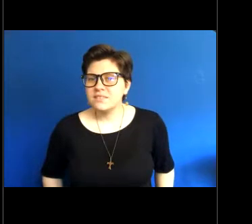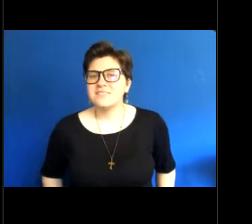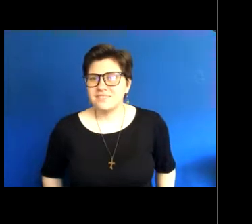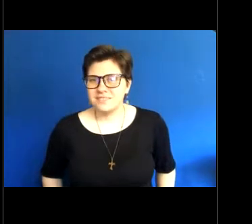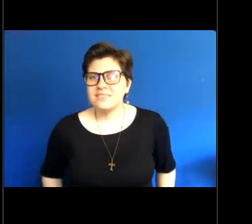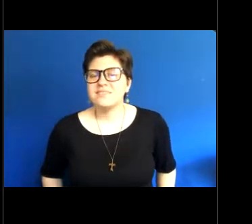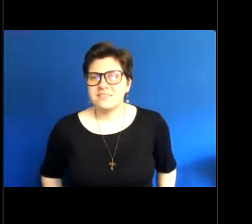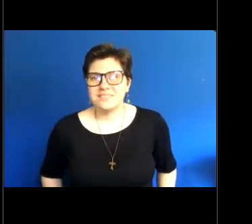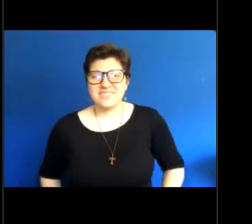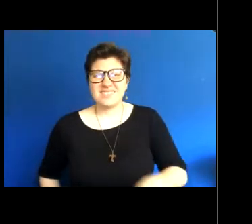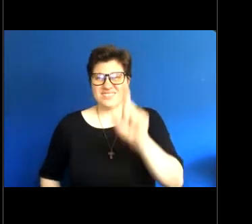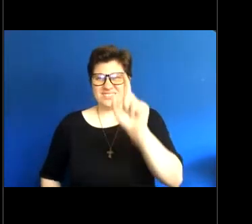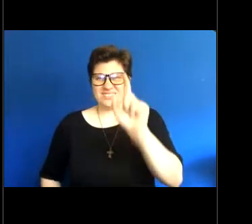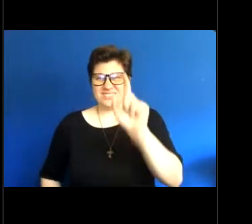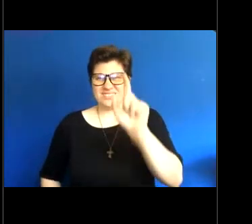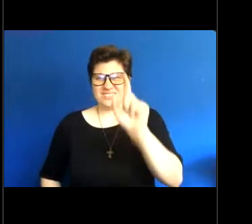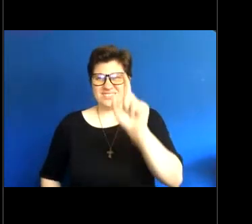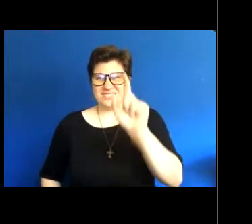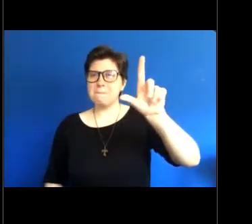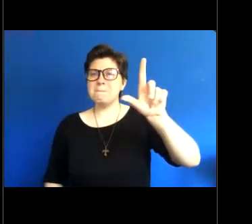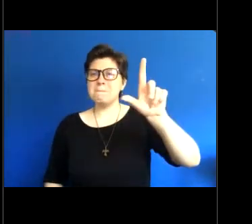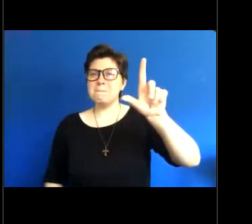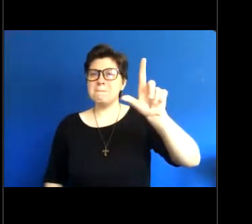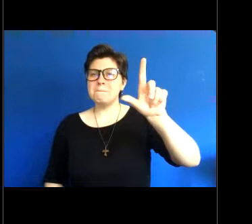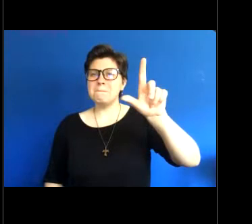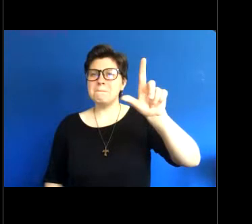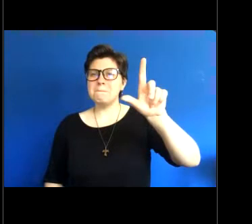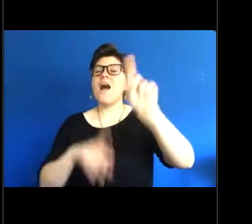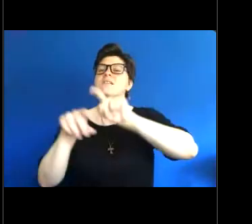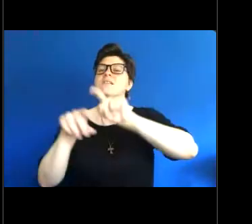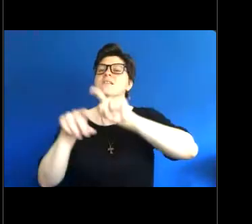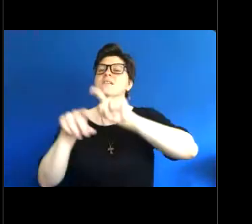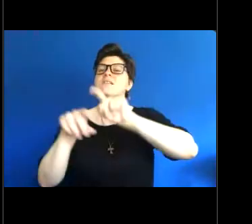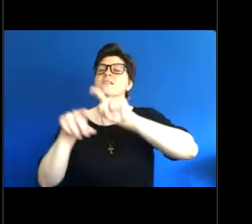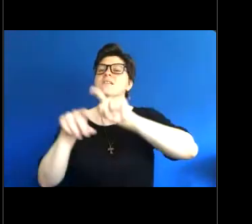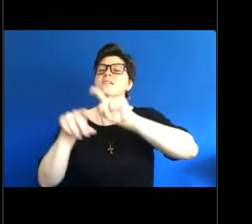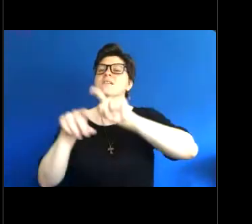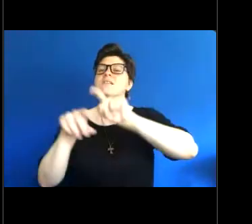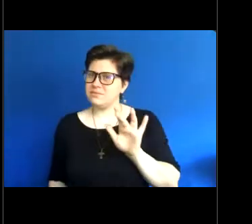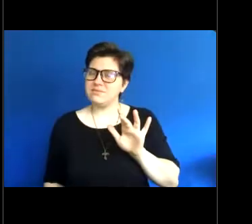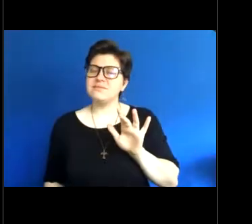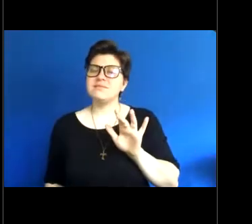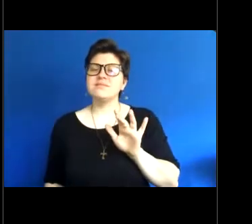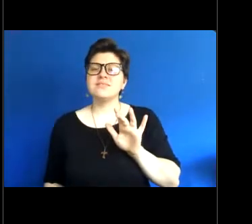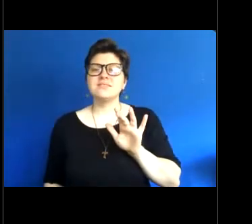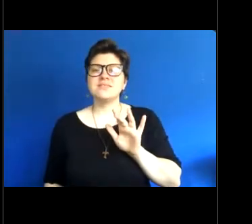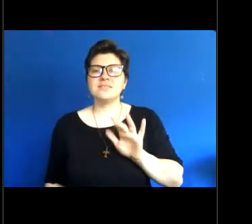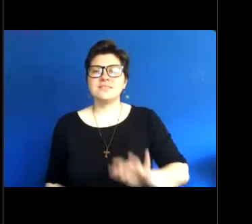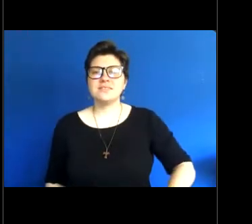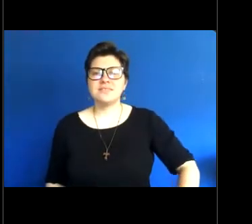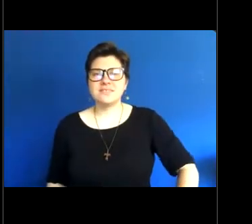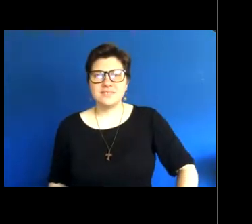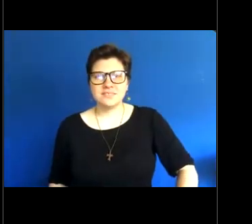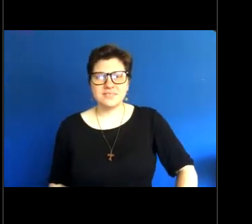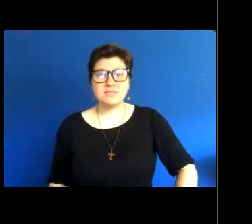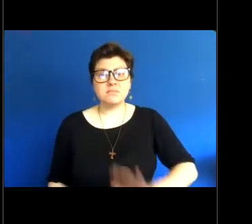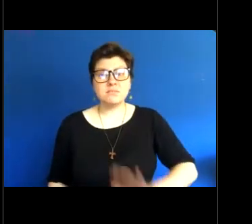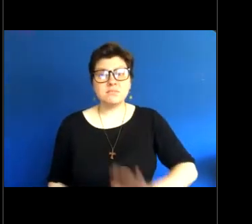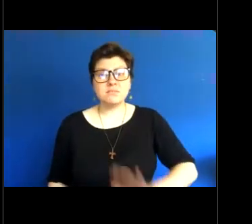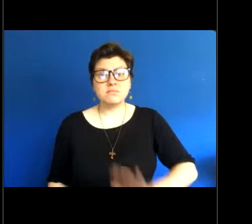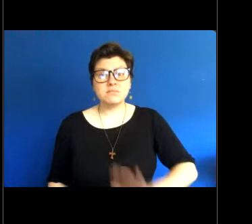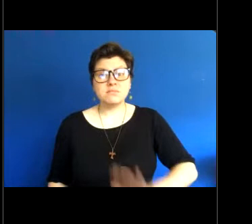So you should be seeing coming up, we'll ask everyone to go ahead and select one of the following. So in your role, and you could